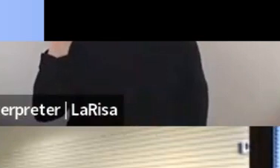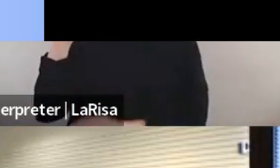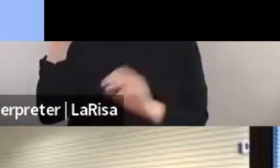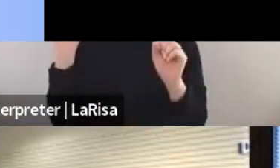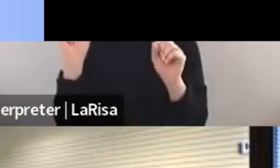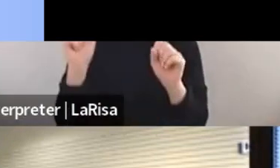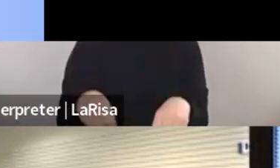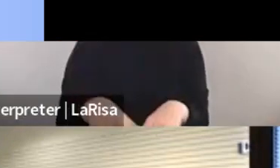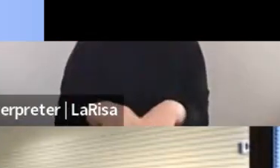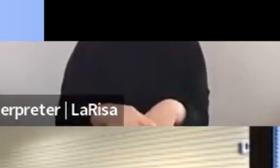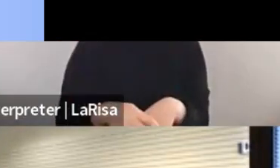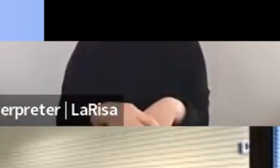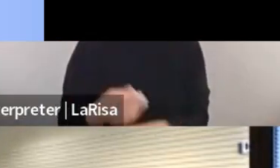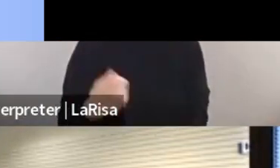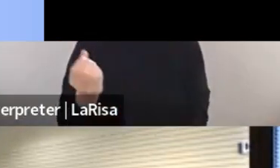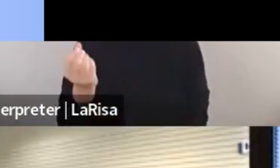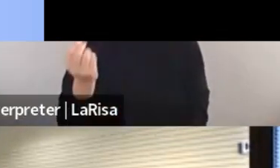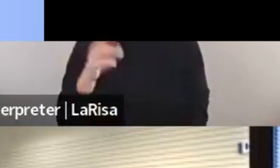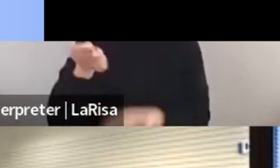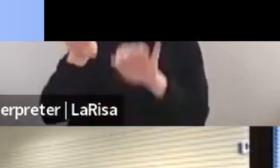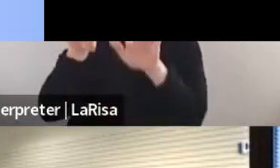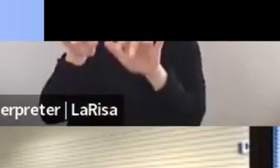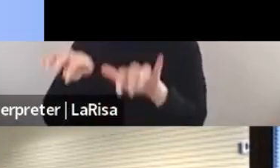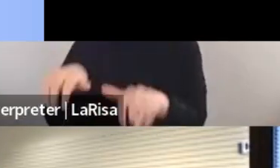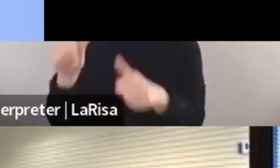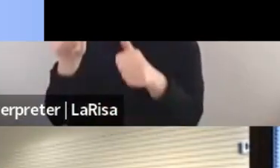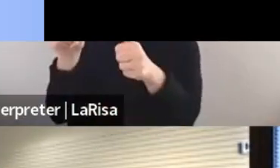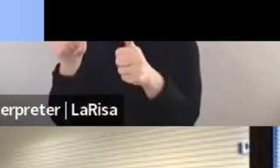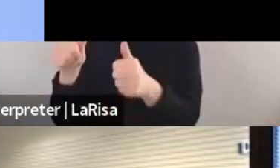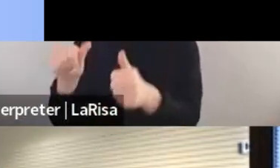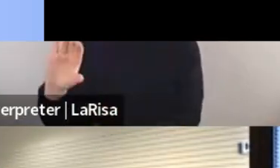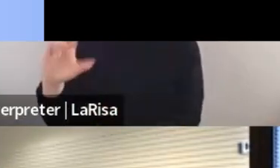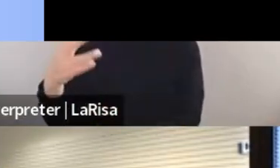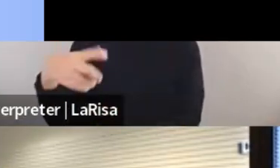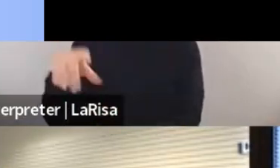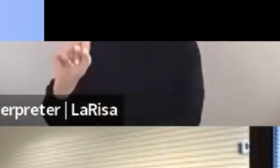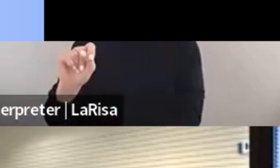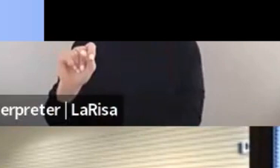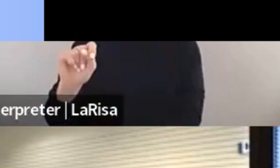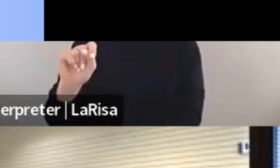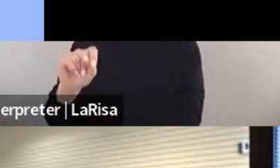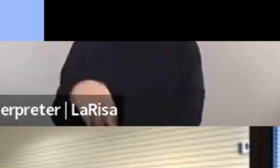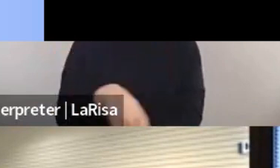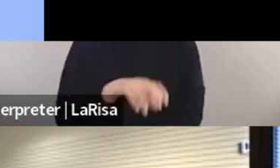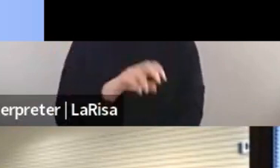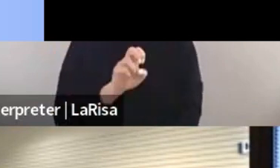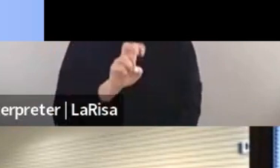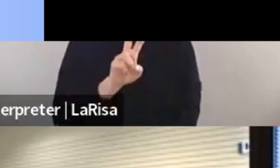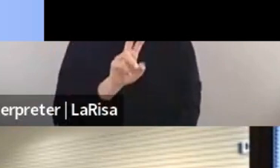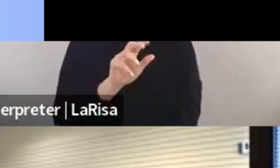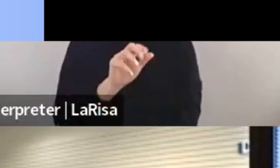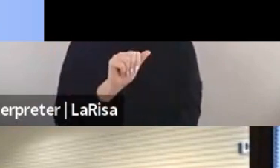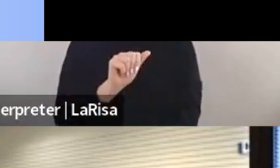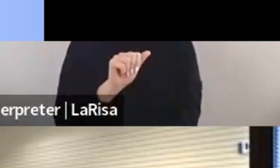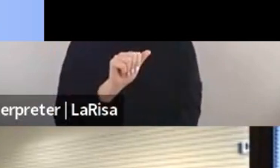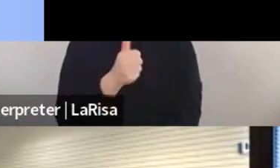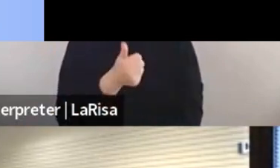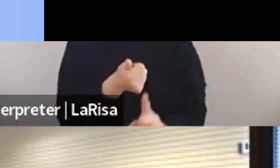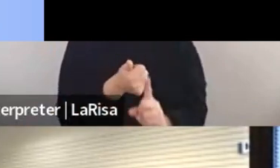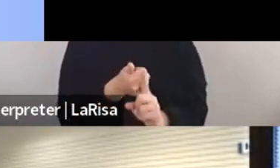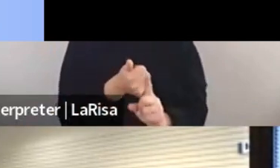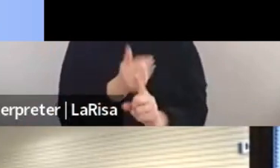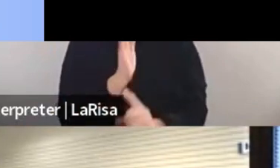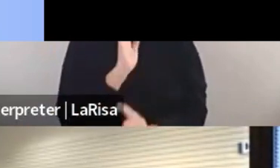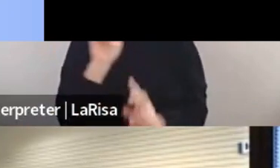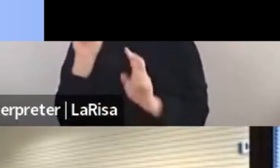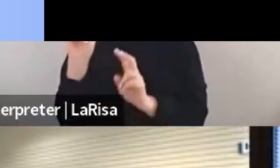And then if you have a question, you can use the raise your hand feature. You can write something down in the chat and